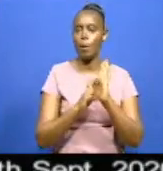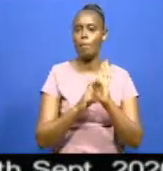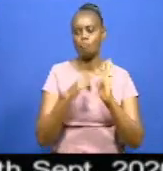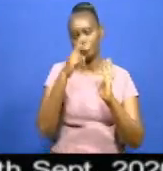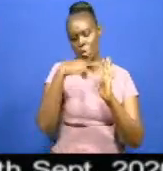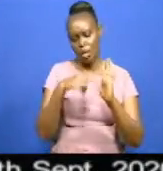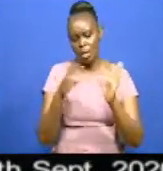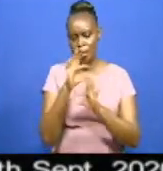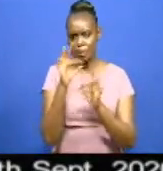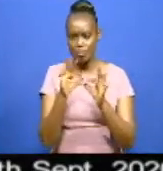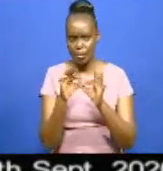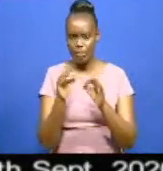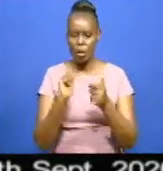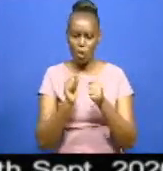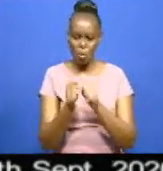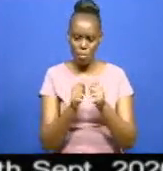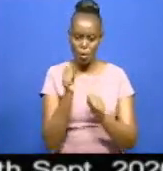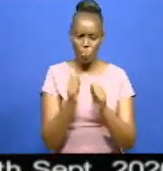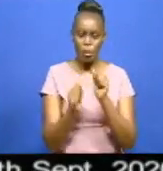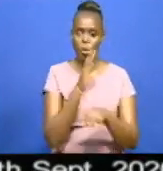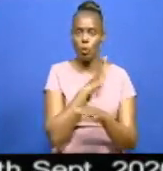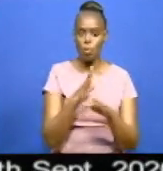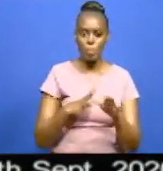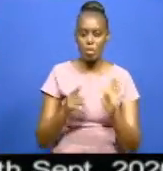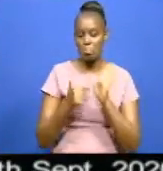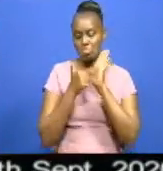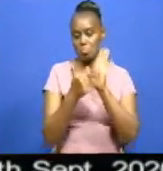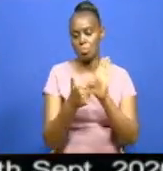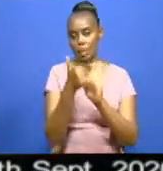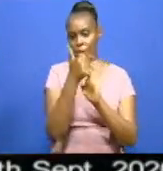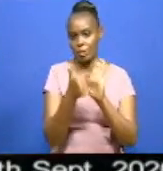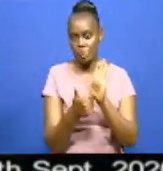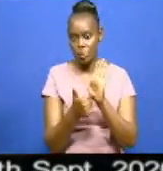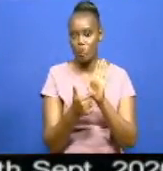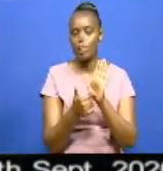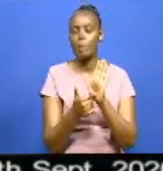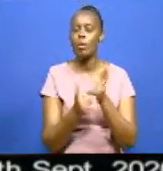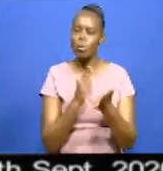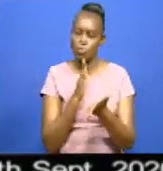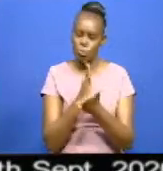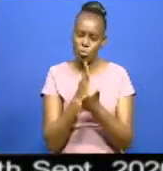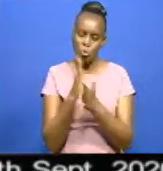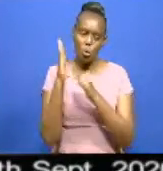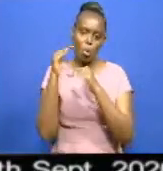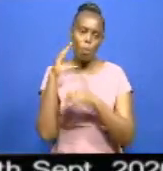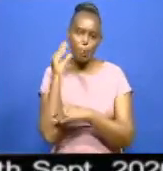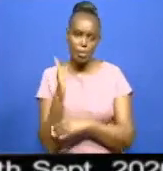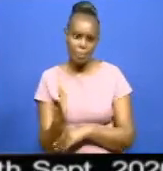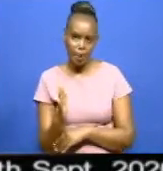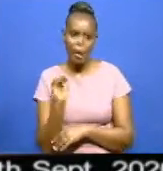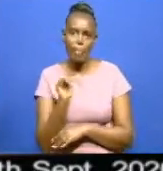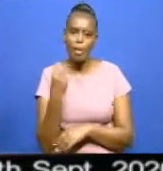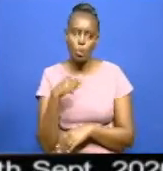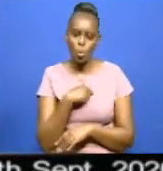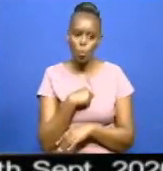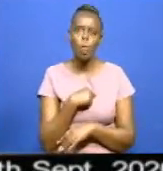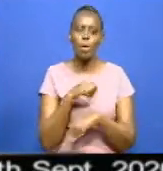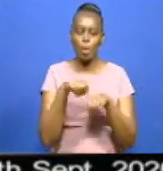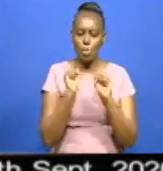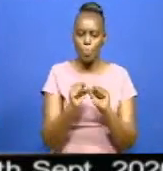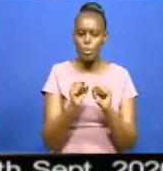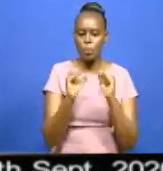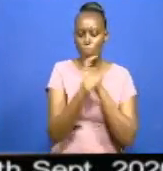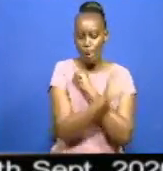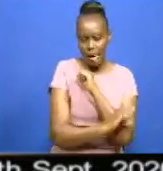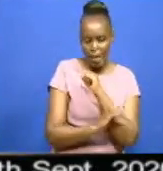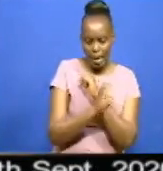in particular at competence, which the committee has indicated, I do sincerely hope, Mr. Speaker, that we will, in the